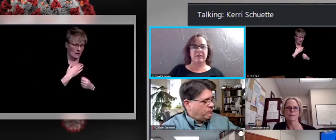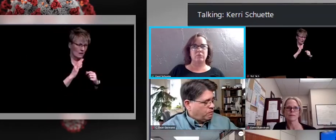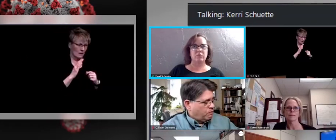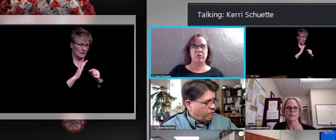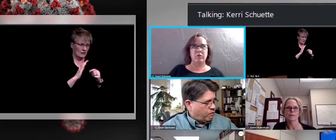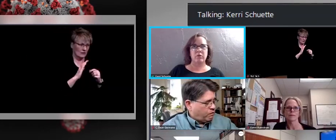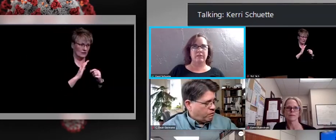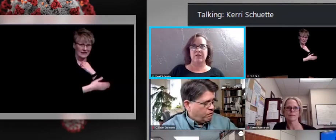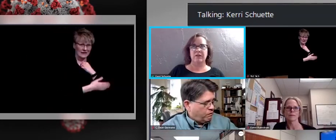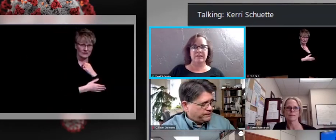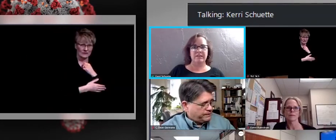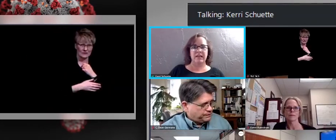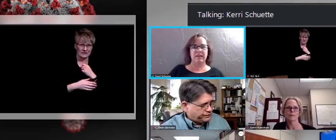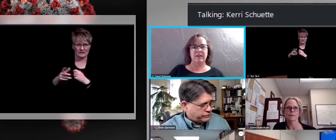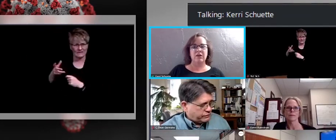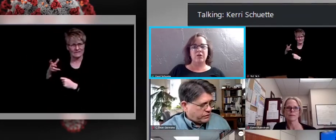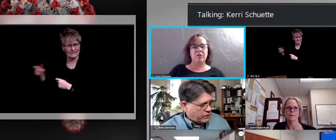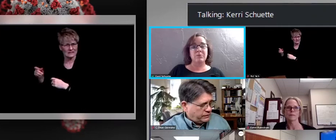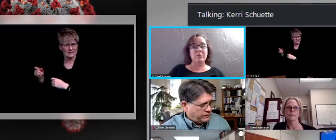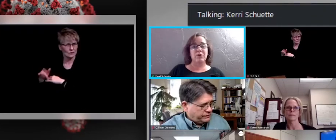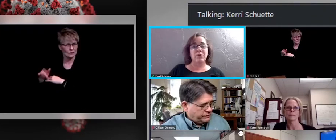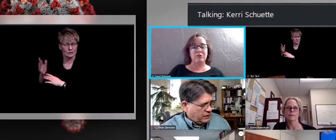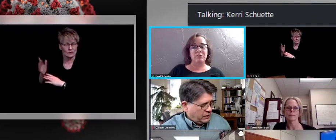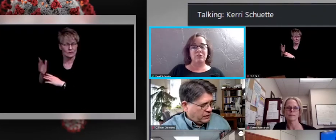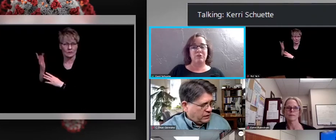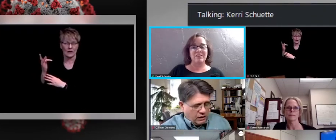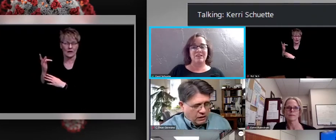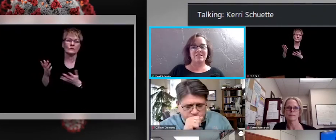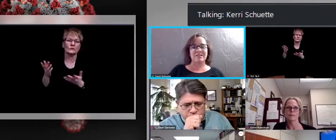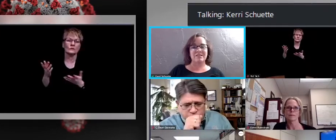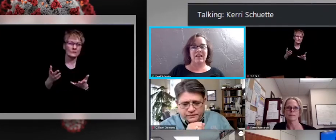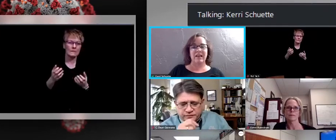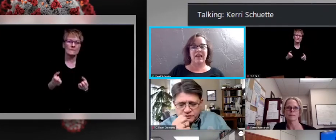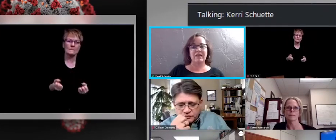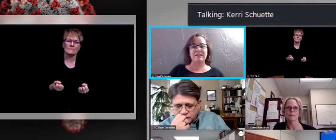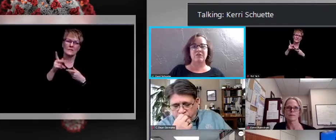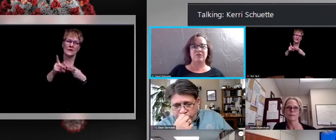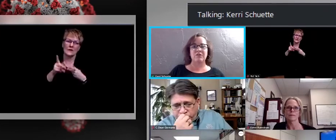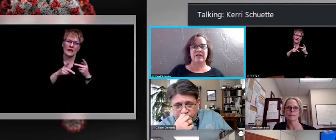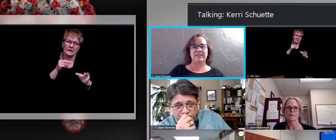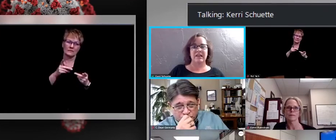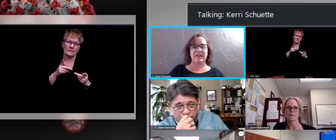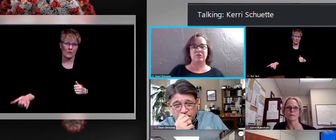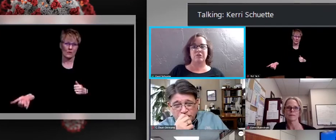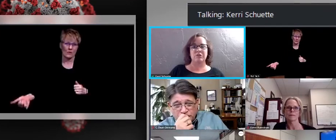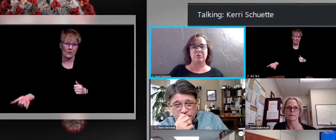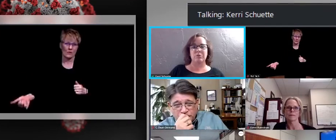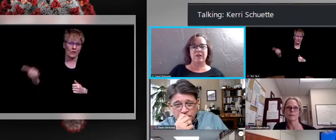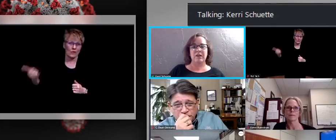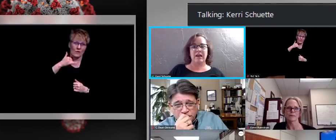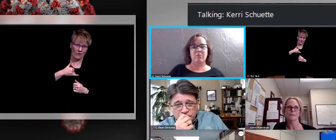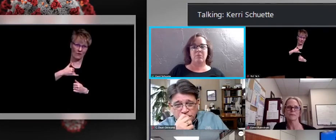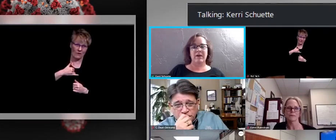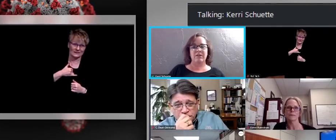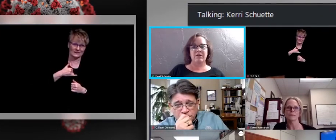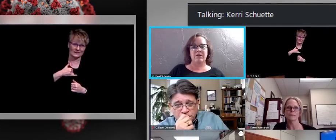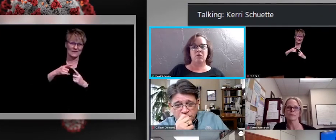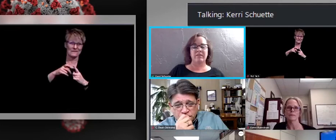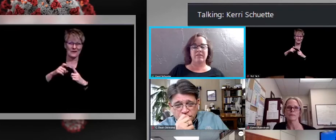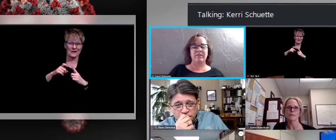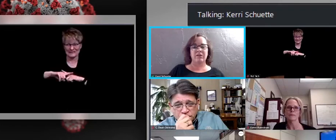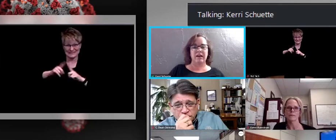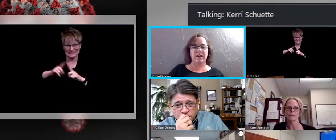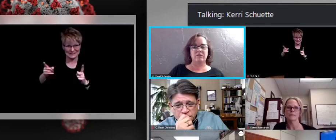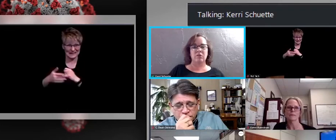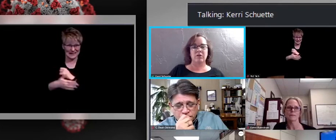time, weekly, if not daily, from people from other counties saying, hey, I see that you're vaccinating this group and my county's not